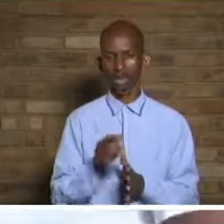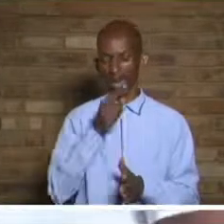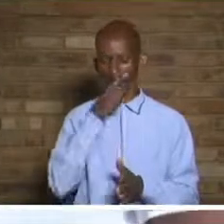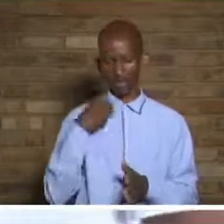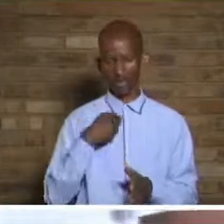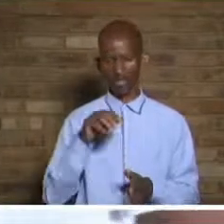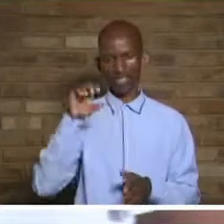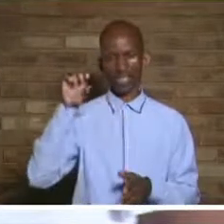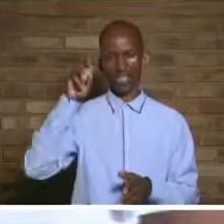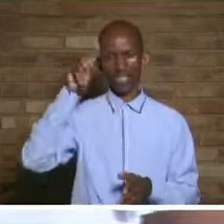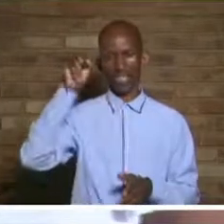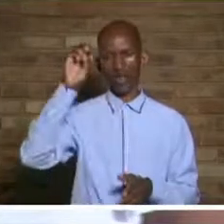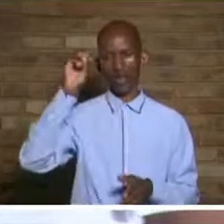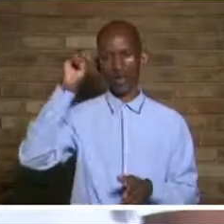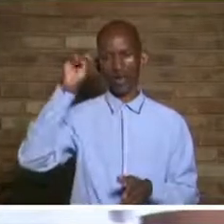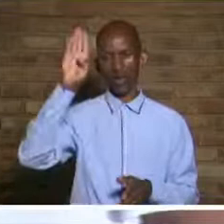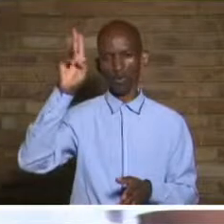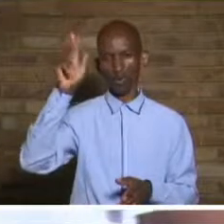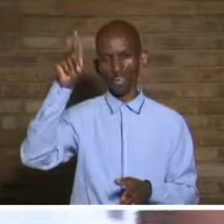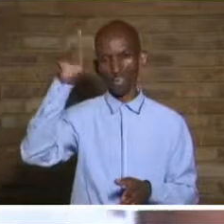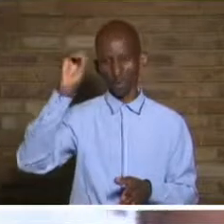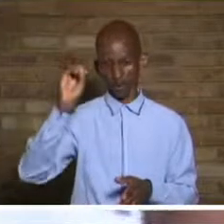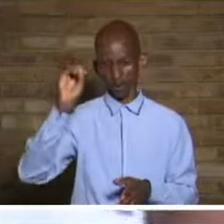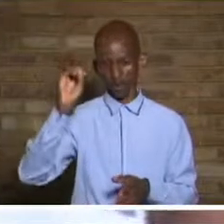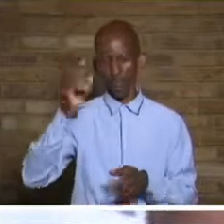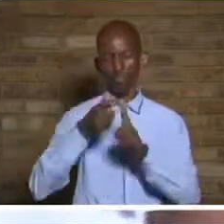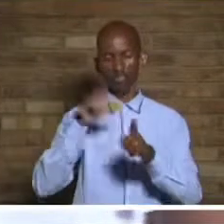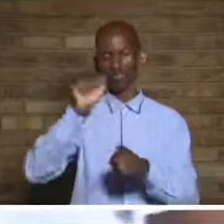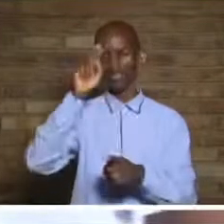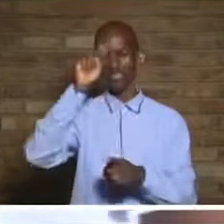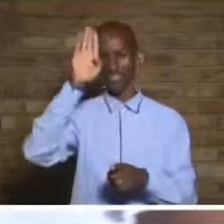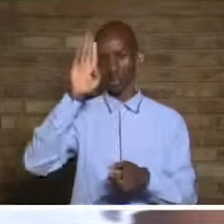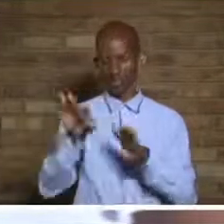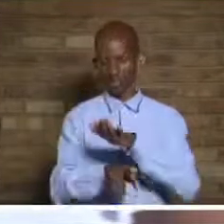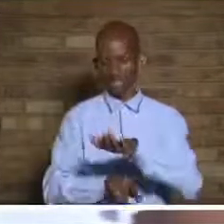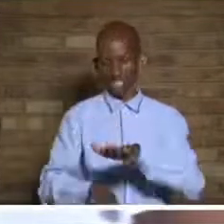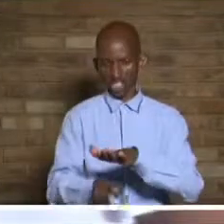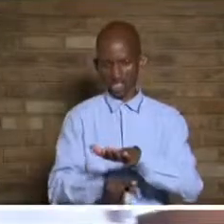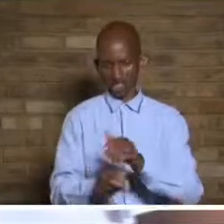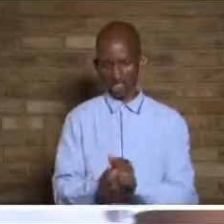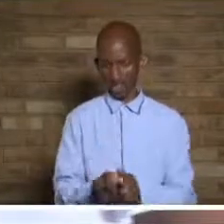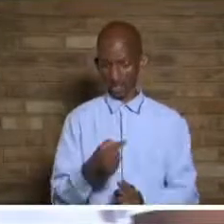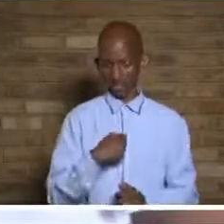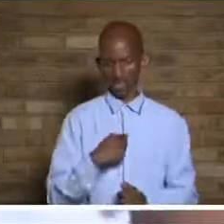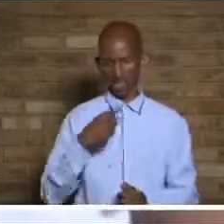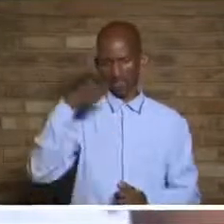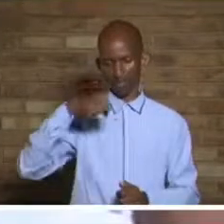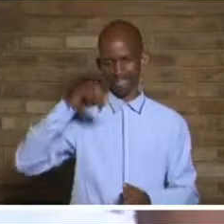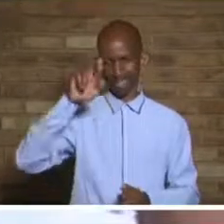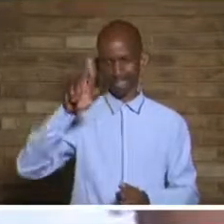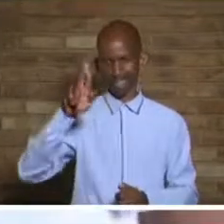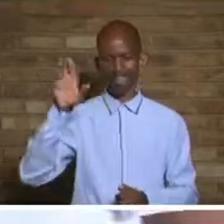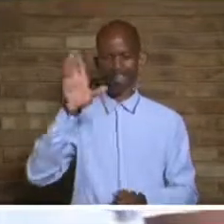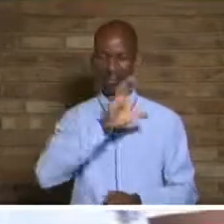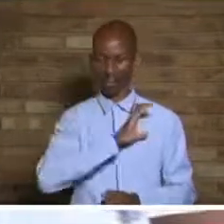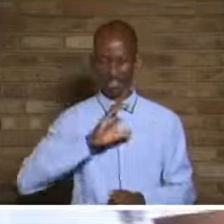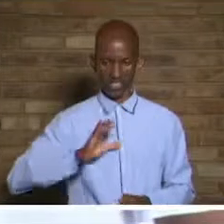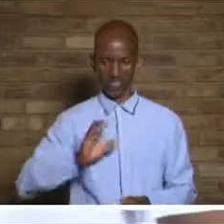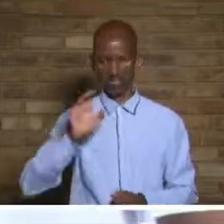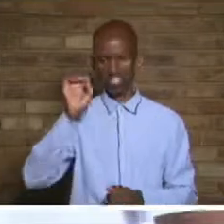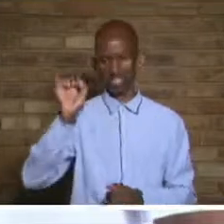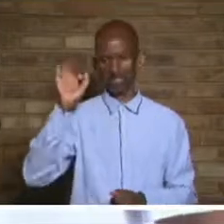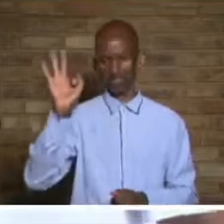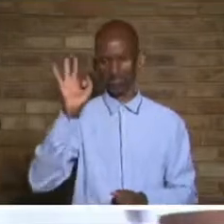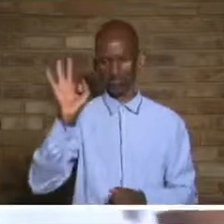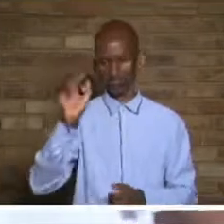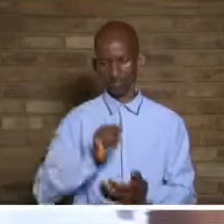Nombulelo Stole from Mogale sub-region. Ngi PR councillor EFF. I'm a PR councillor for the